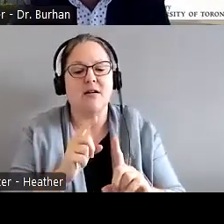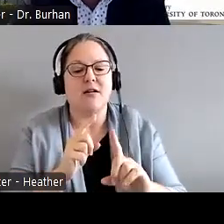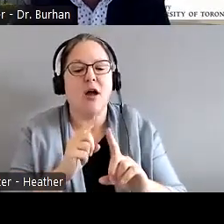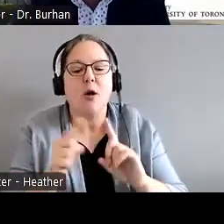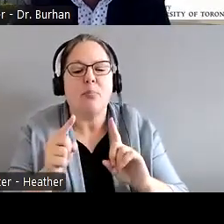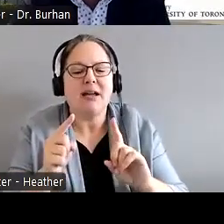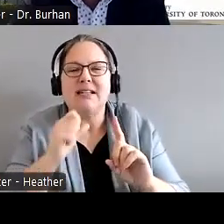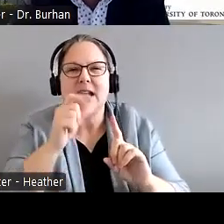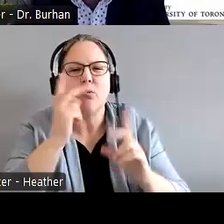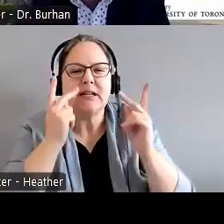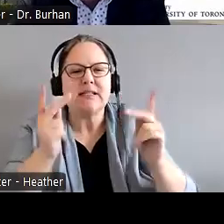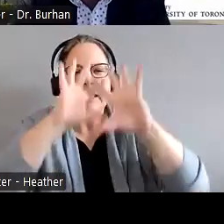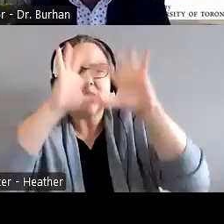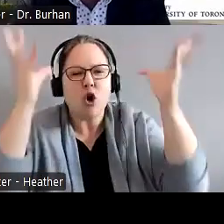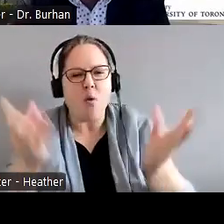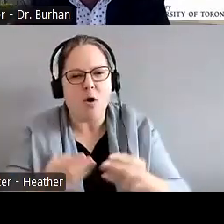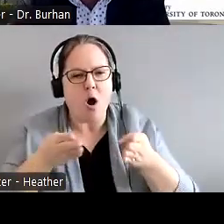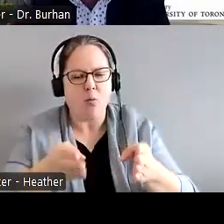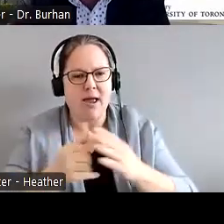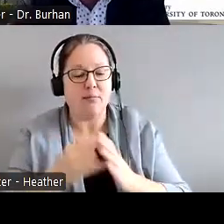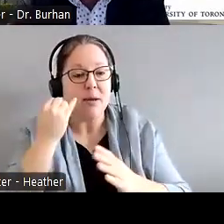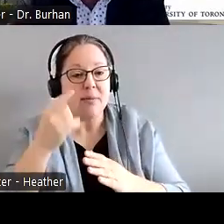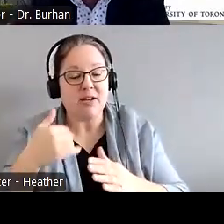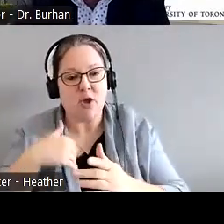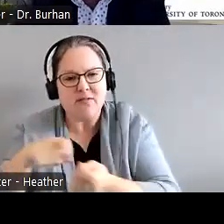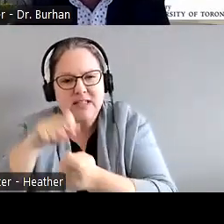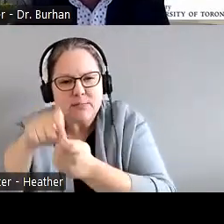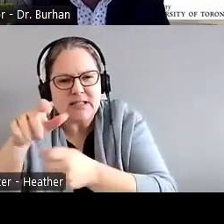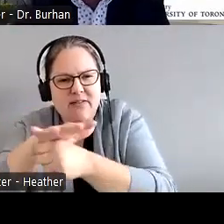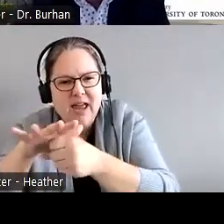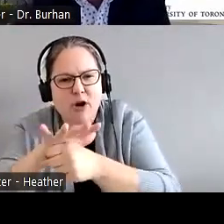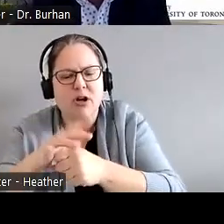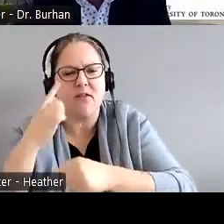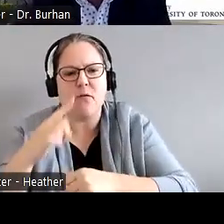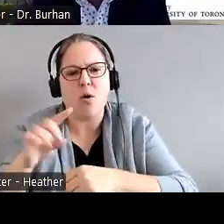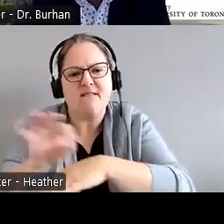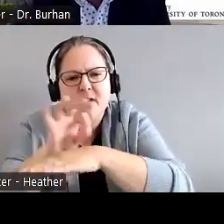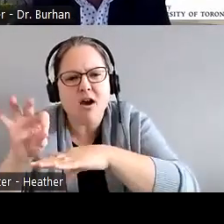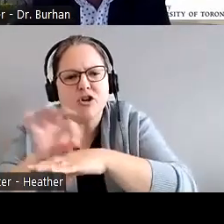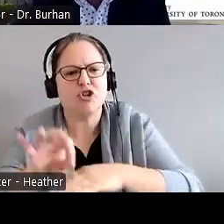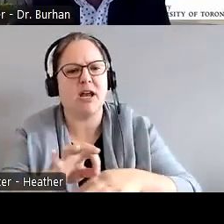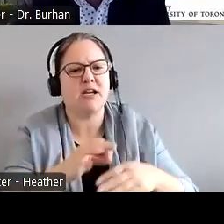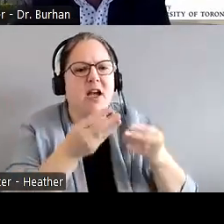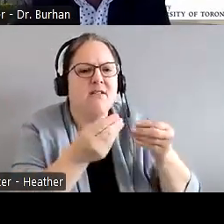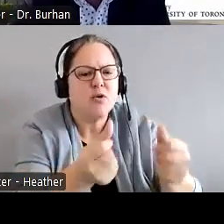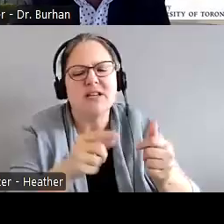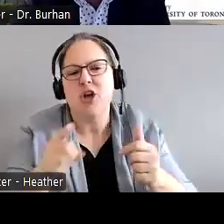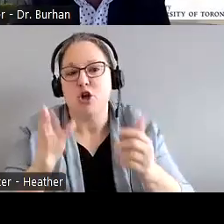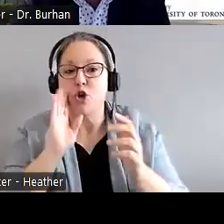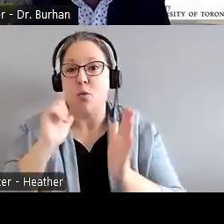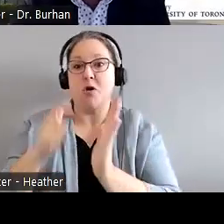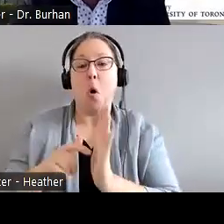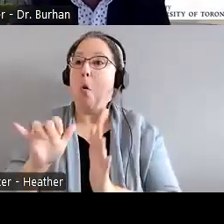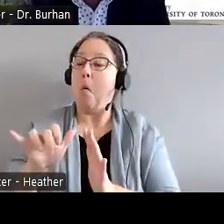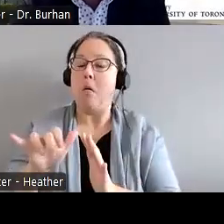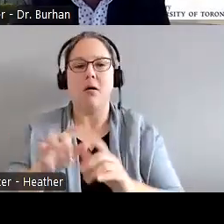global scale. So basically, if you go to specific domains like executive function, fluency and so on, you might be able to detect it, but in